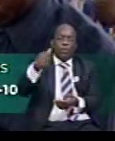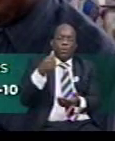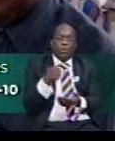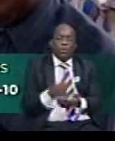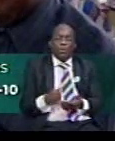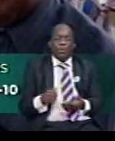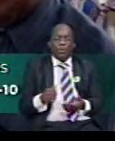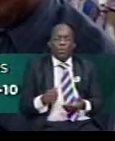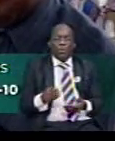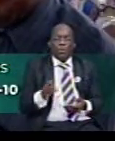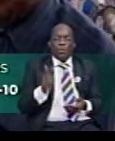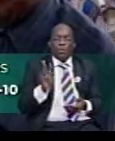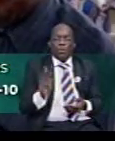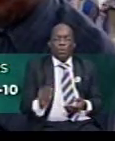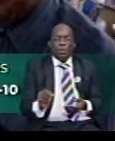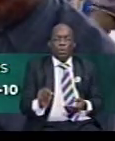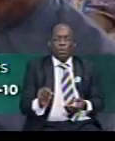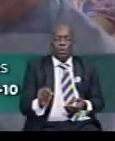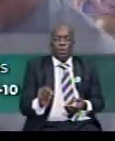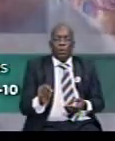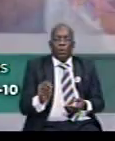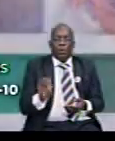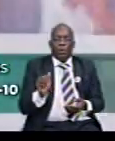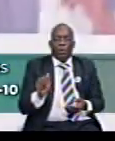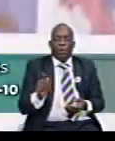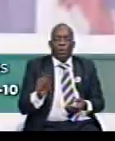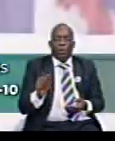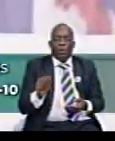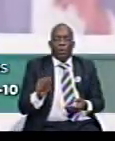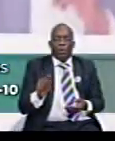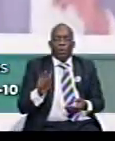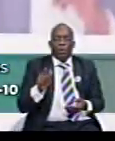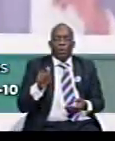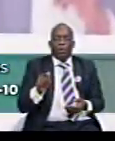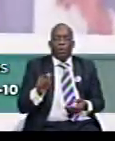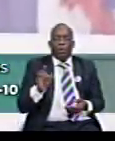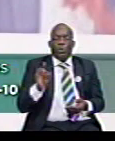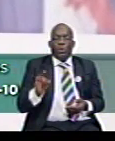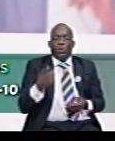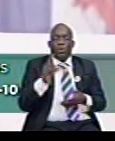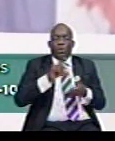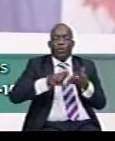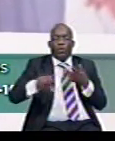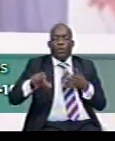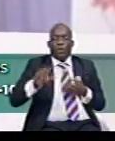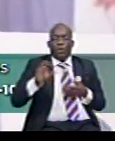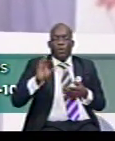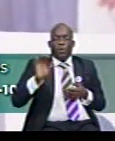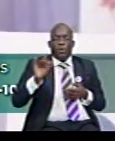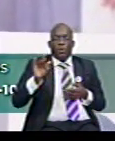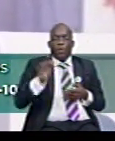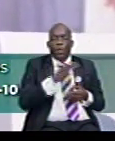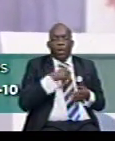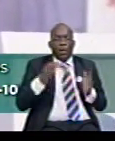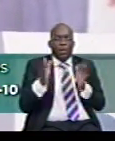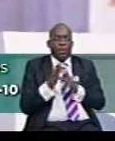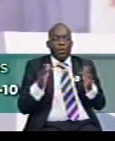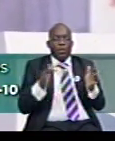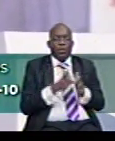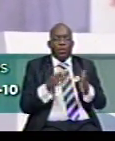Matthew chapter 28, verse 18. And Jesus came and spake unto